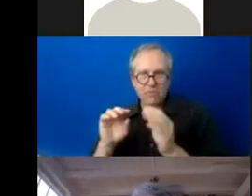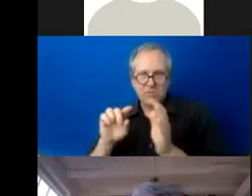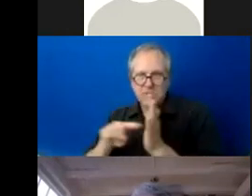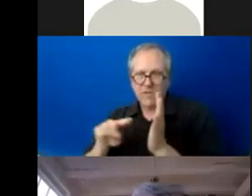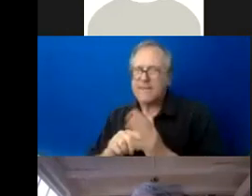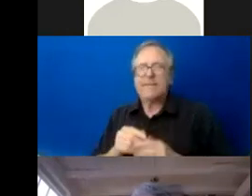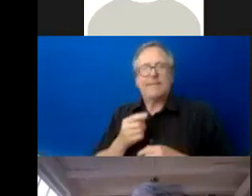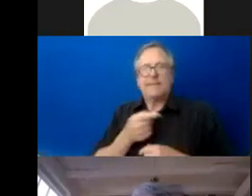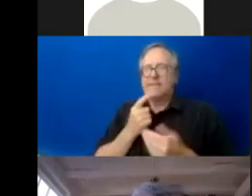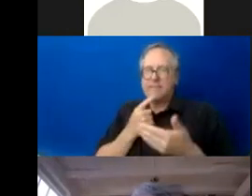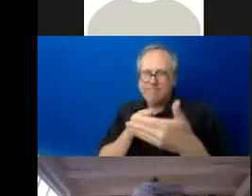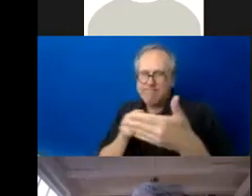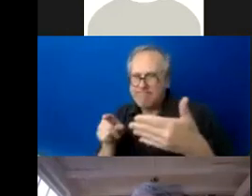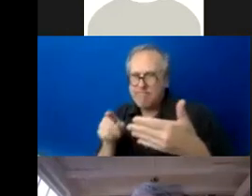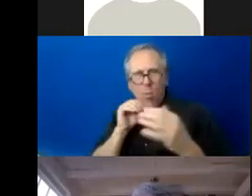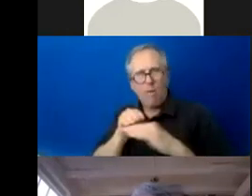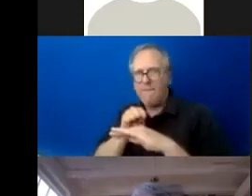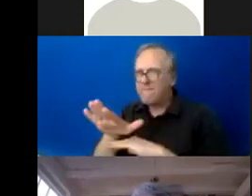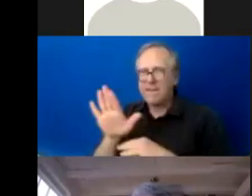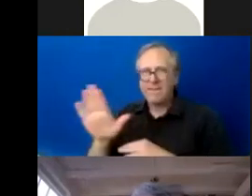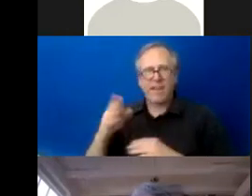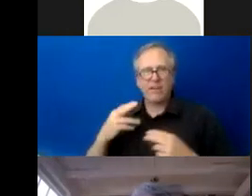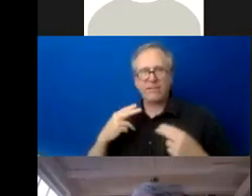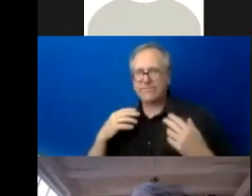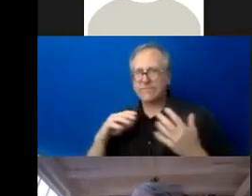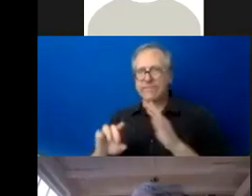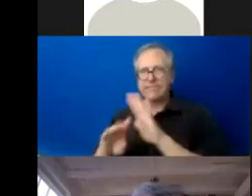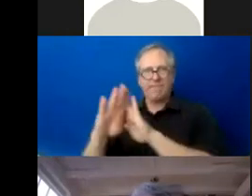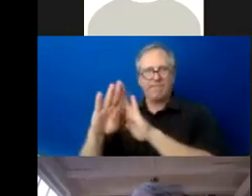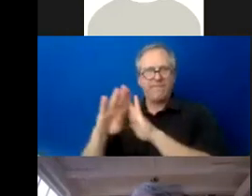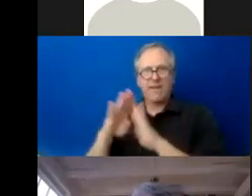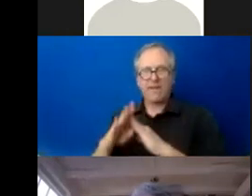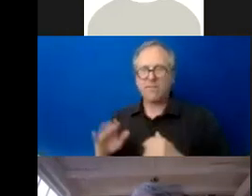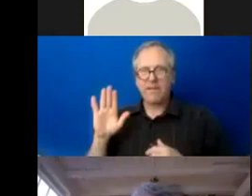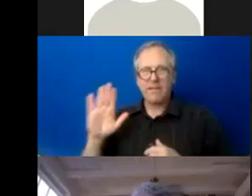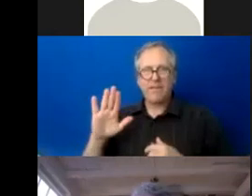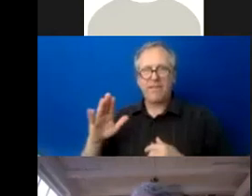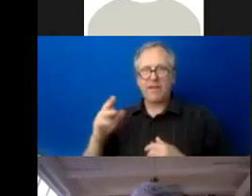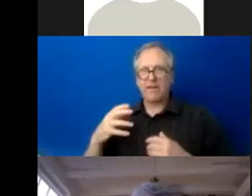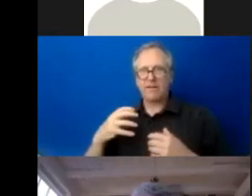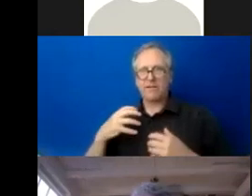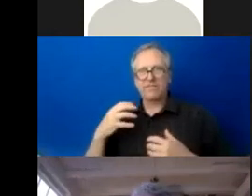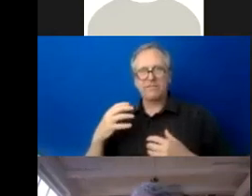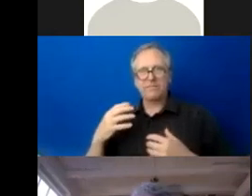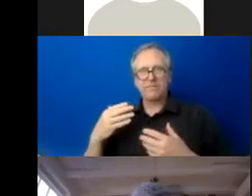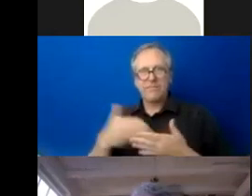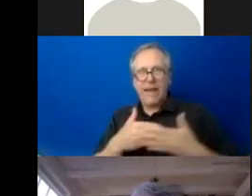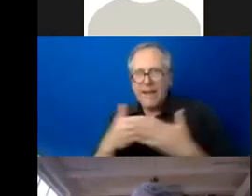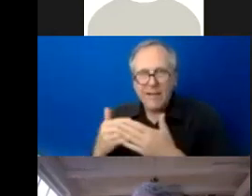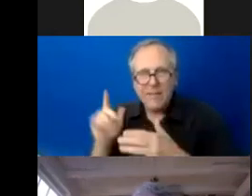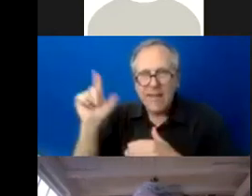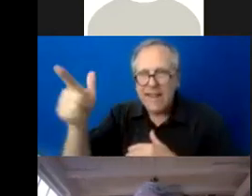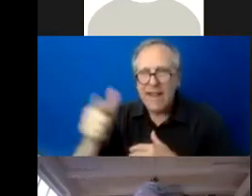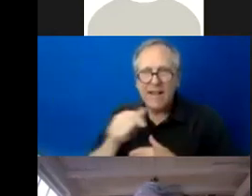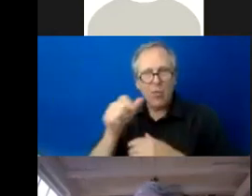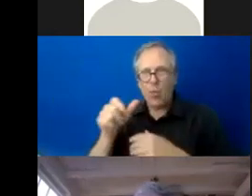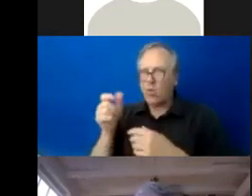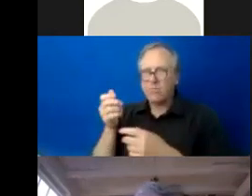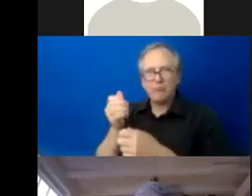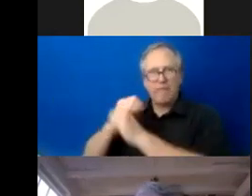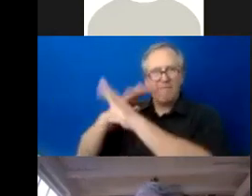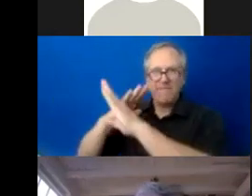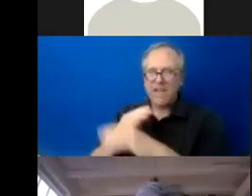to have an effect on their hormone, their hormone development, their pubertal development, their fertility, anything like that. And how do